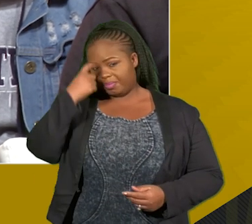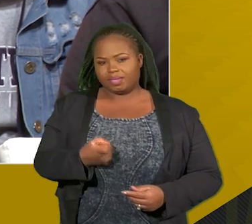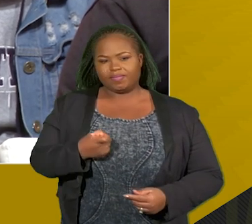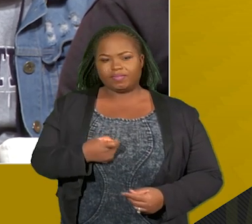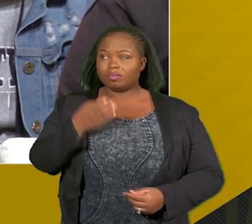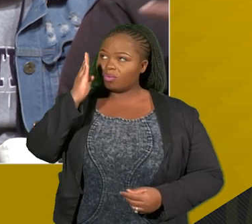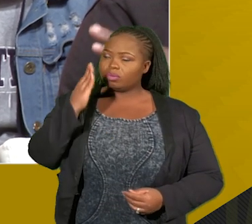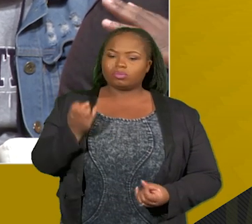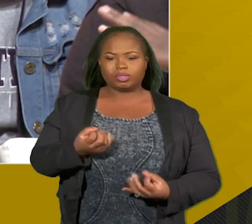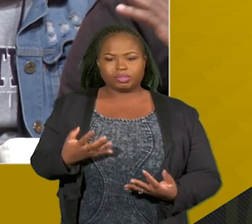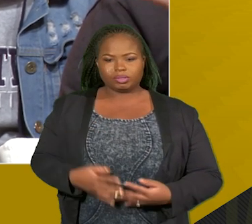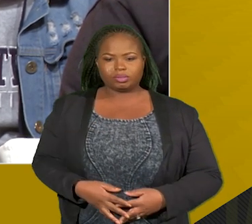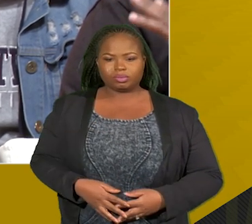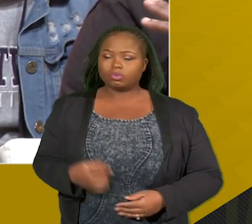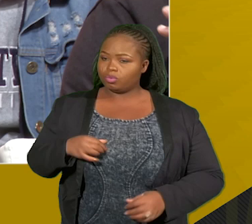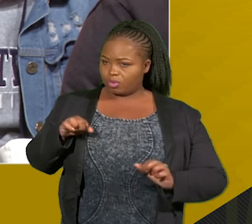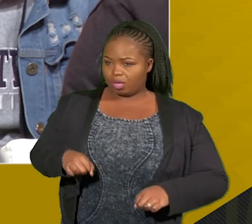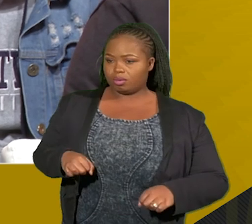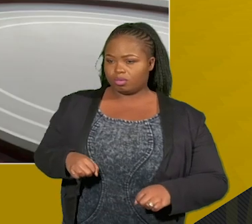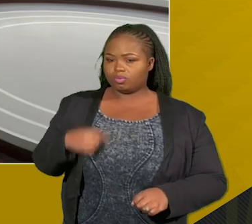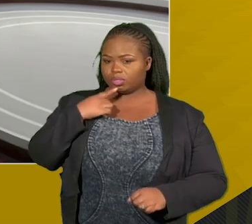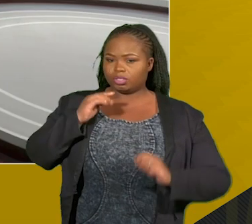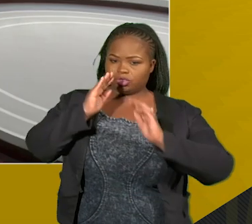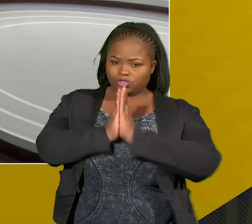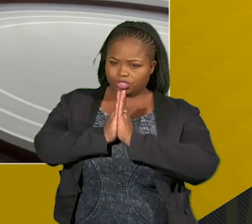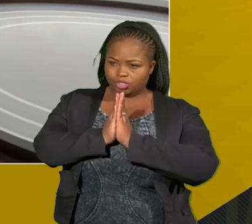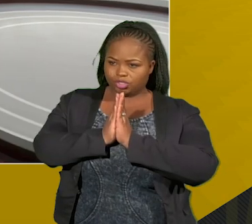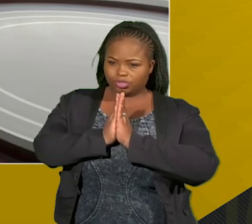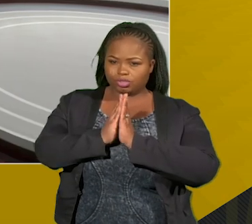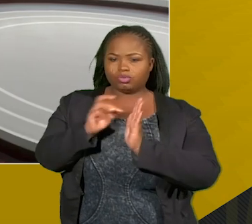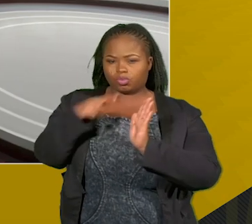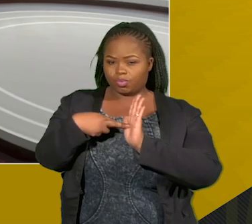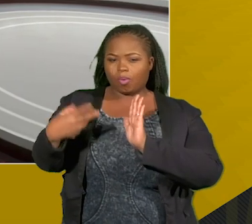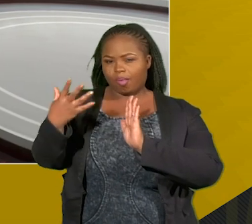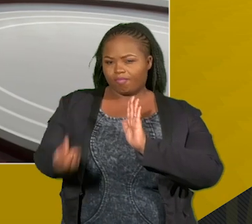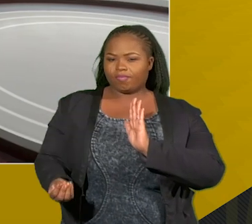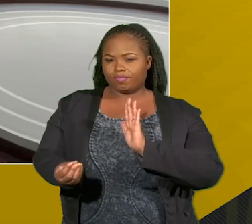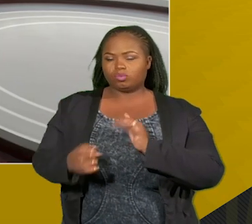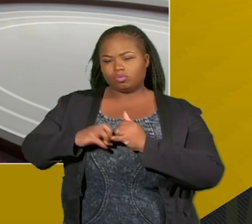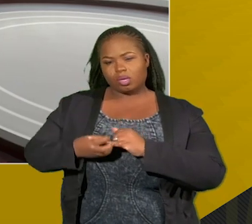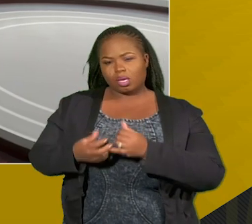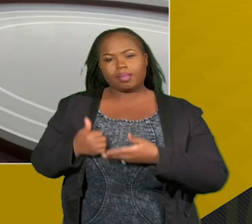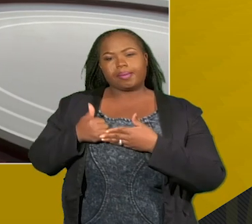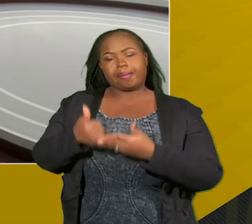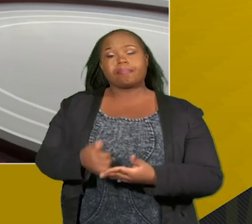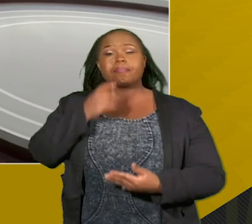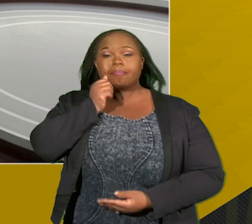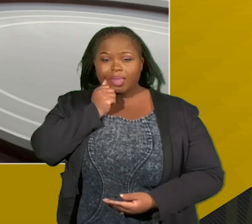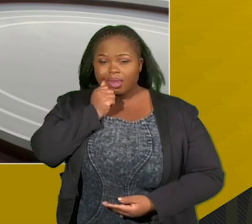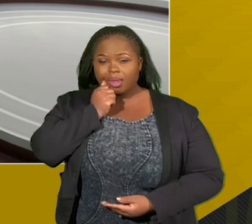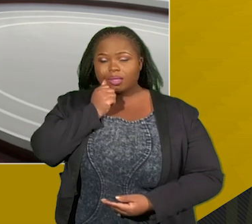faith. And I ended up... So you're agreeing, saying, "Guti isonto na nindi meli dlalaya in shaping abantu besilisa ukuthi baba